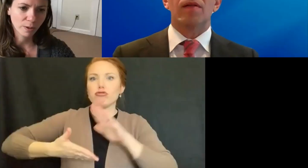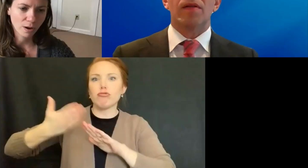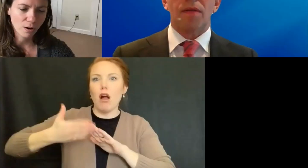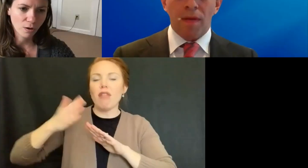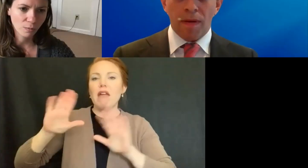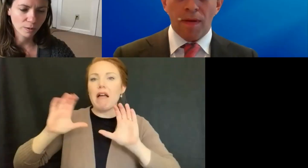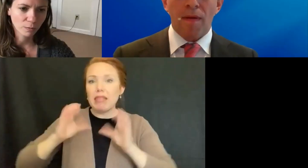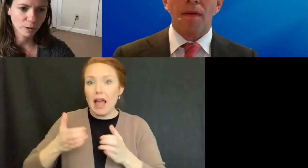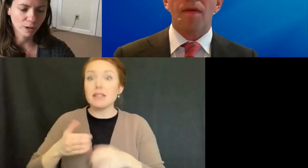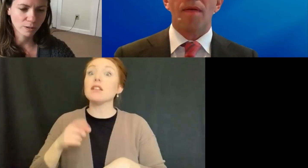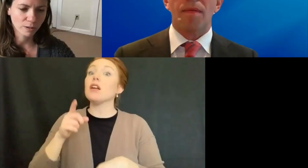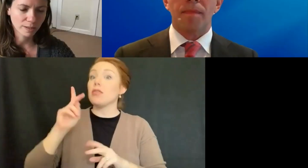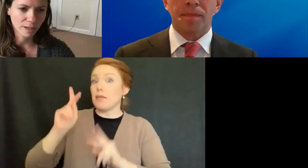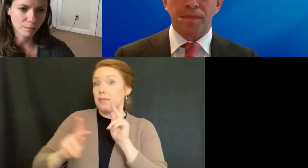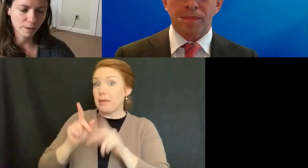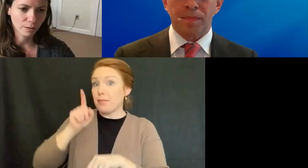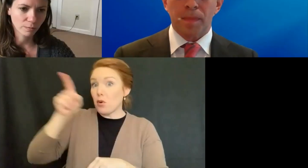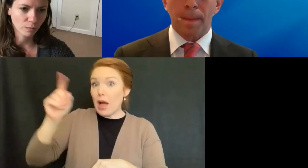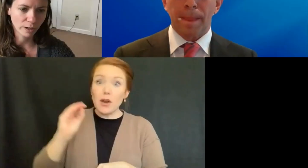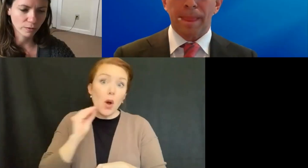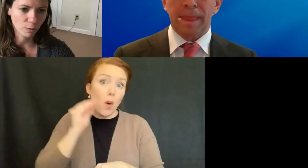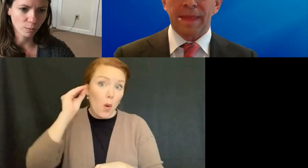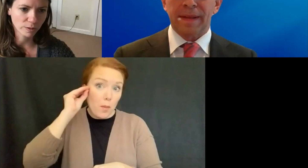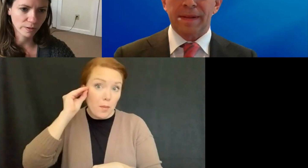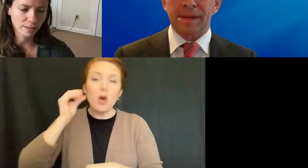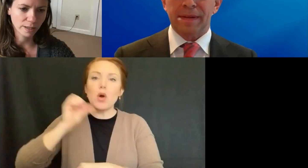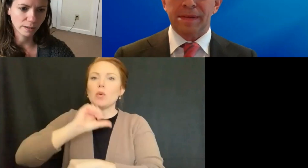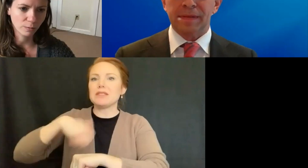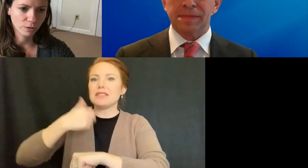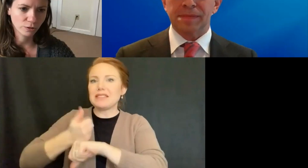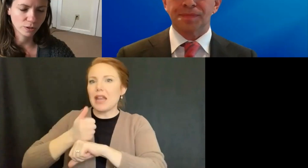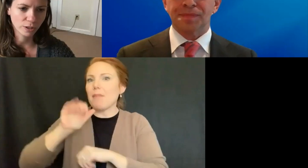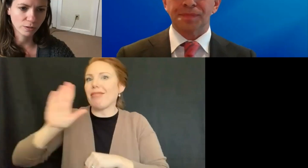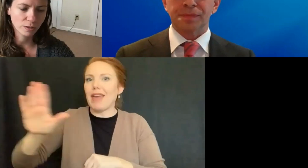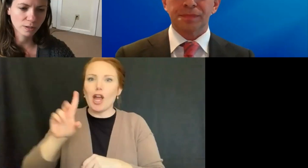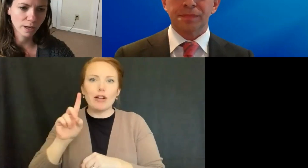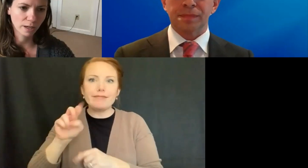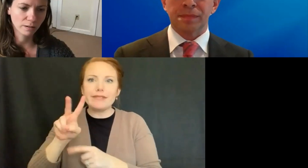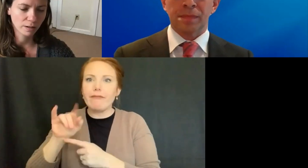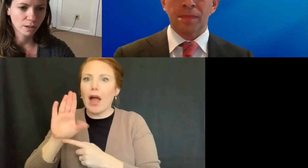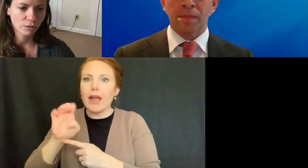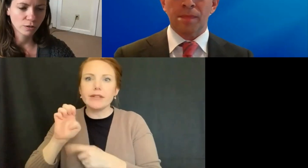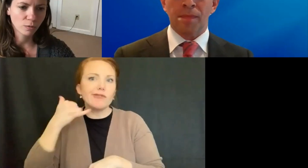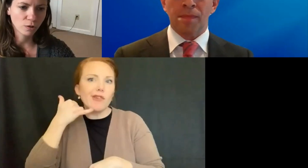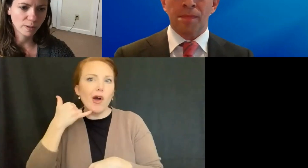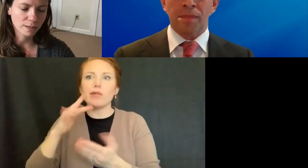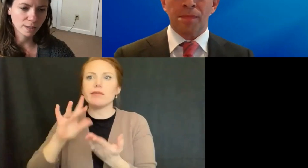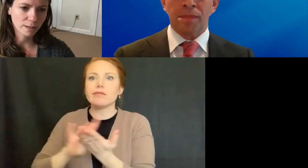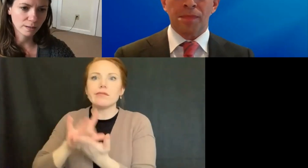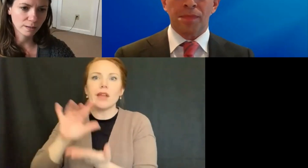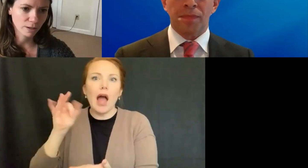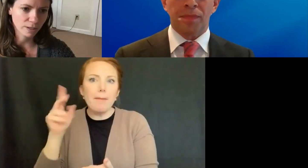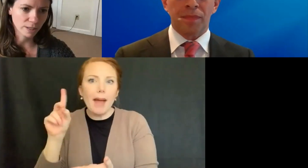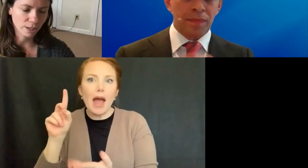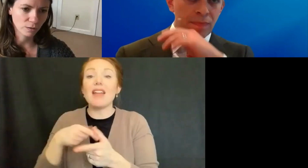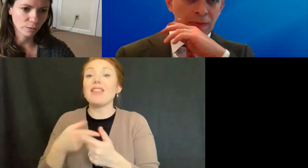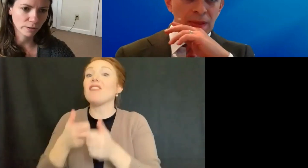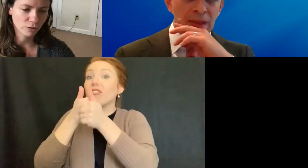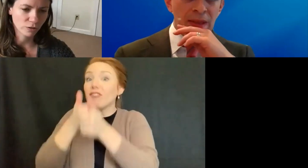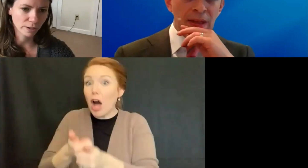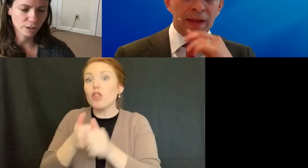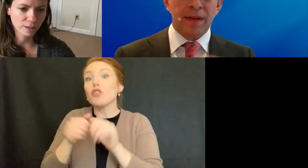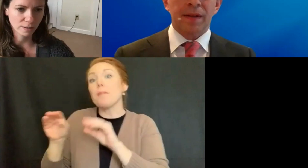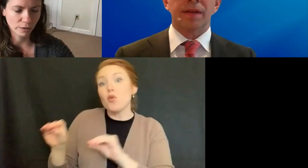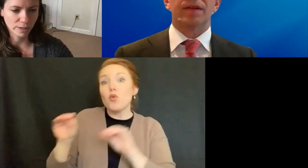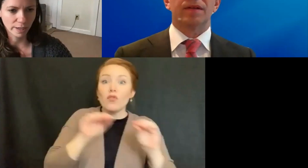the people at home would also then set up their whatever mobile device they choose to use and do the movements and synchronization with